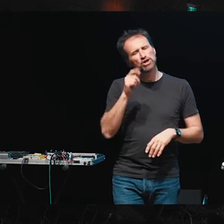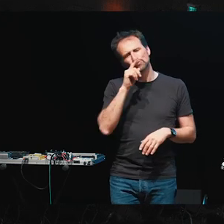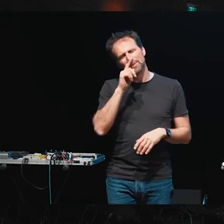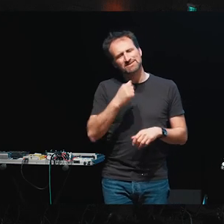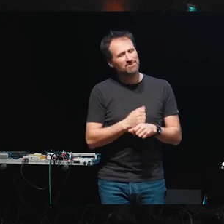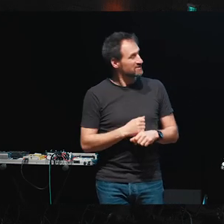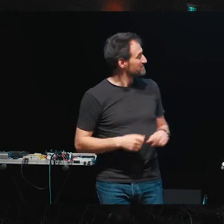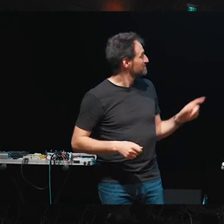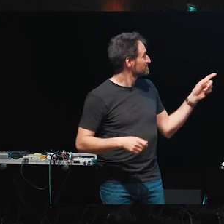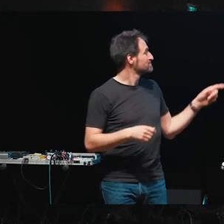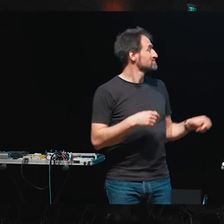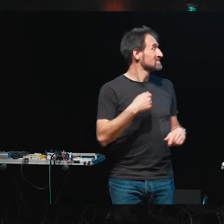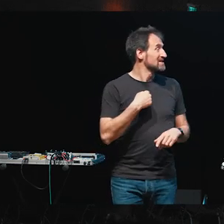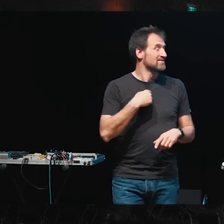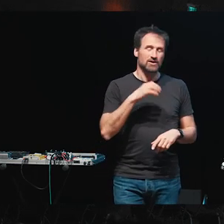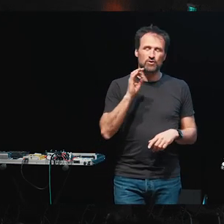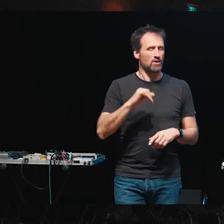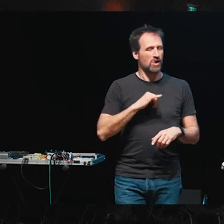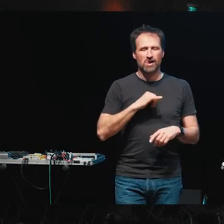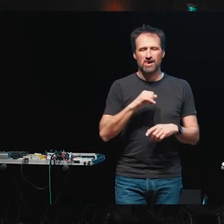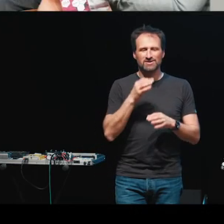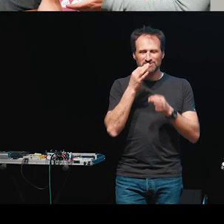spec discussion, and in particular Tobias's